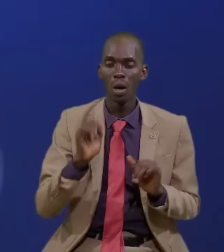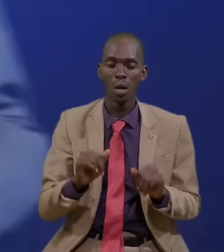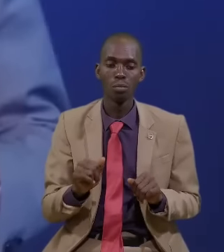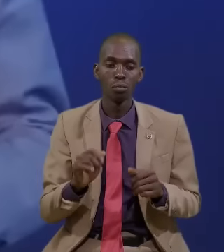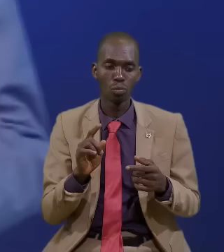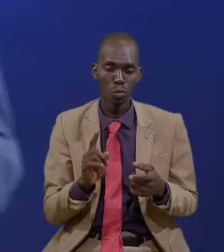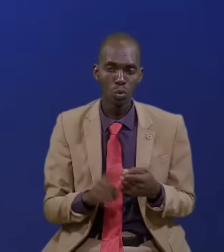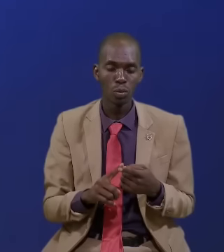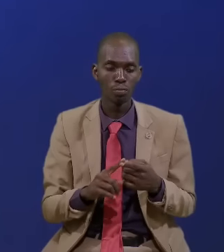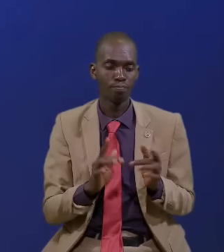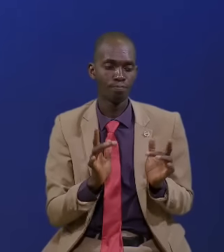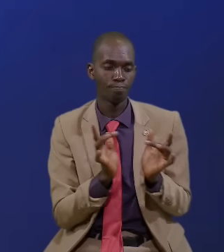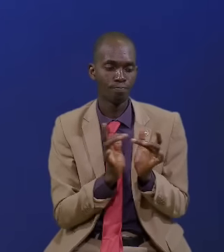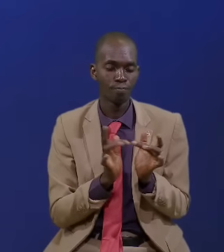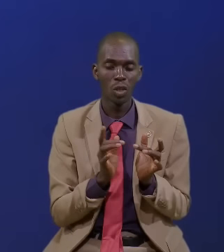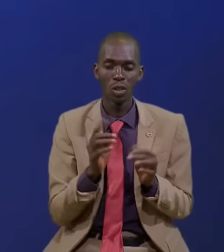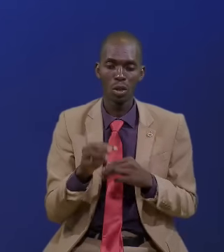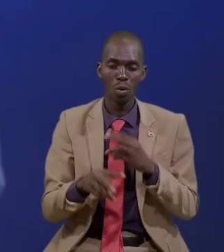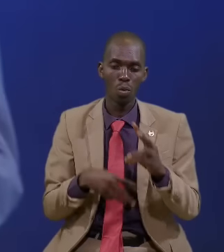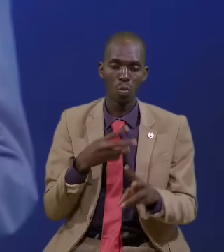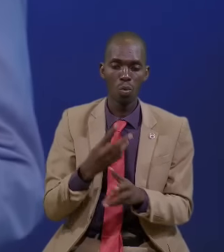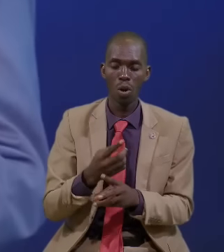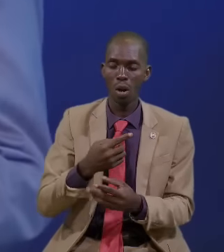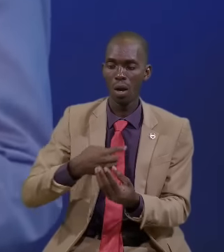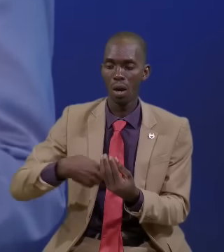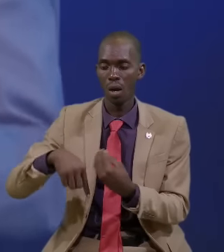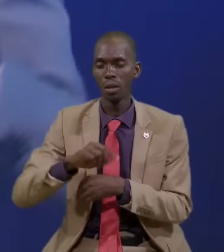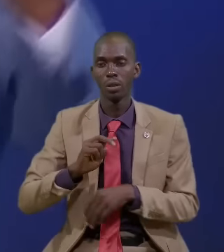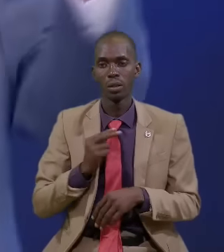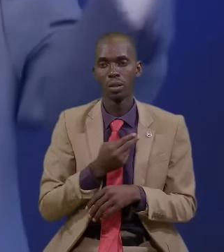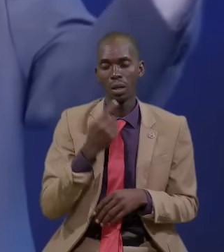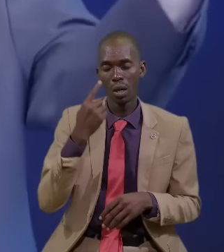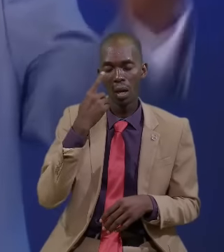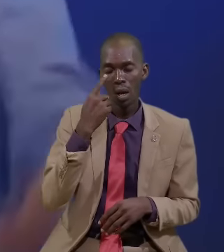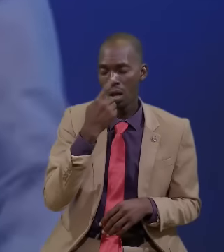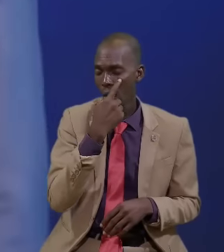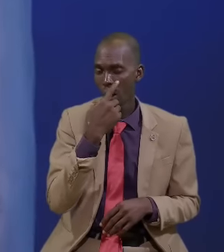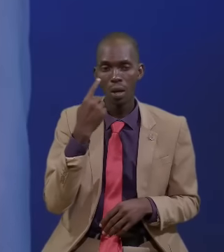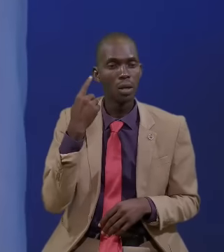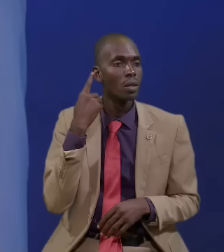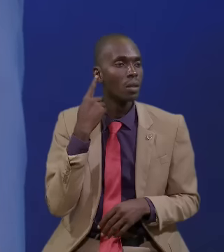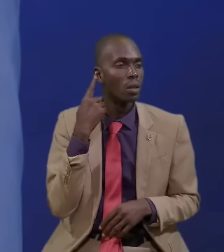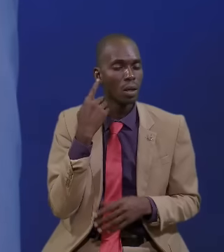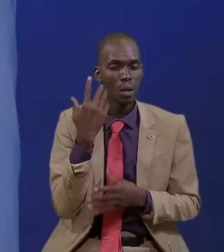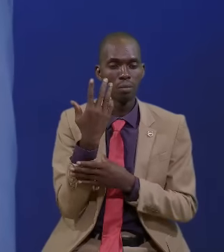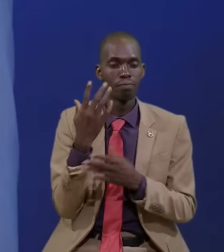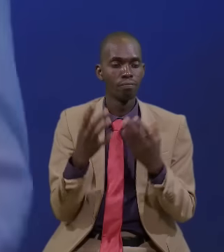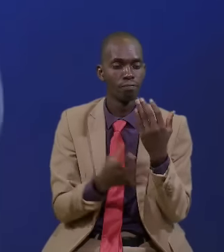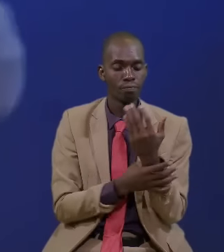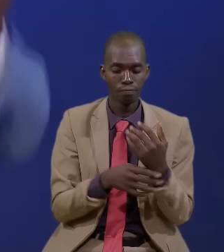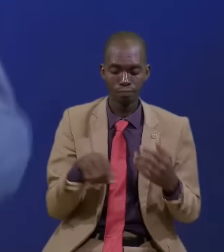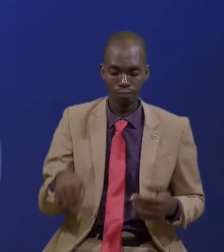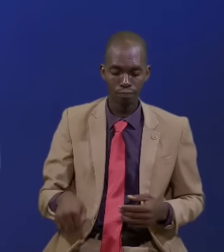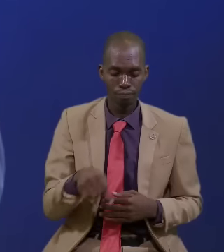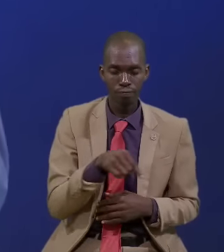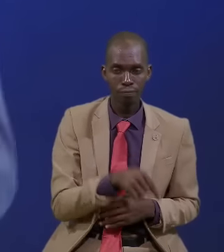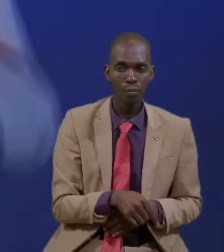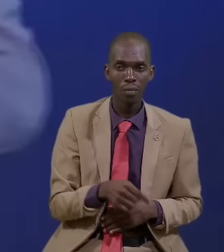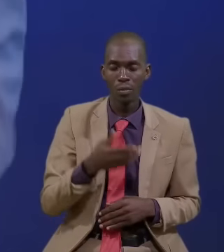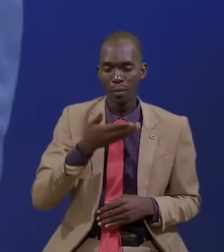world around us. Our eyes, our ears, our hands, our feet, our